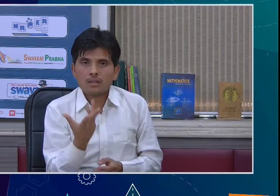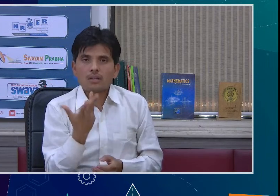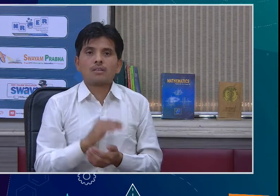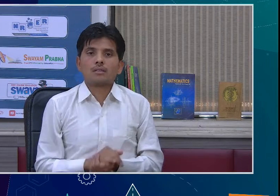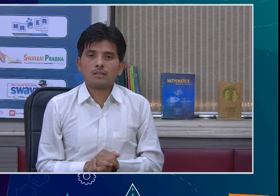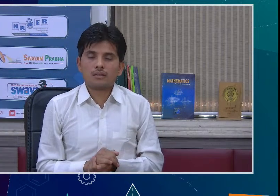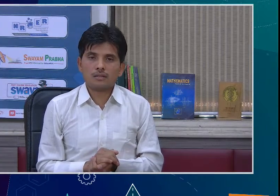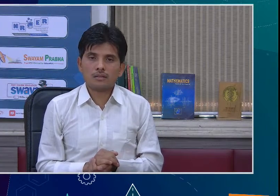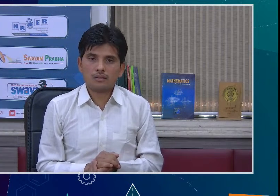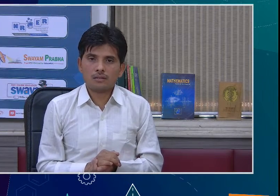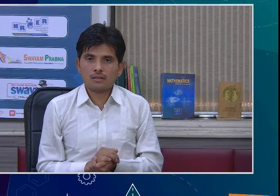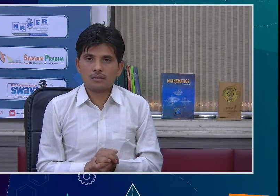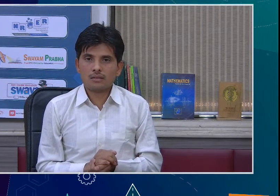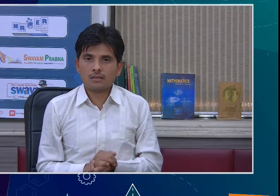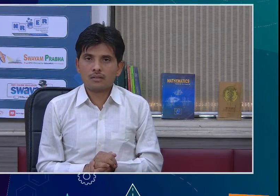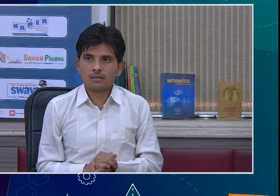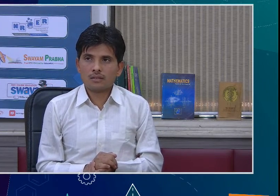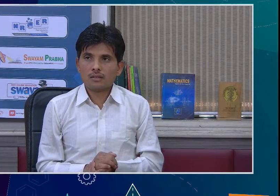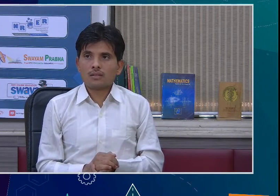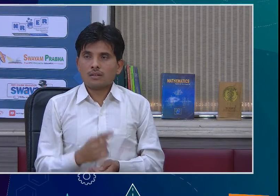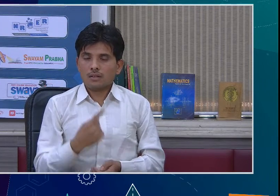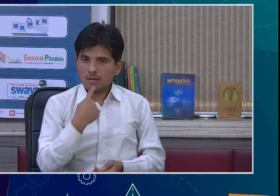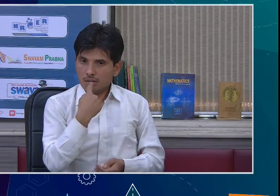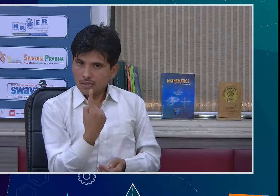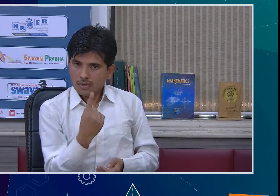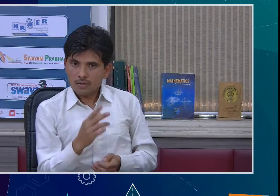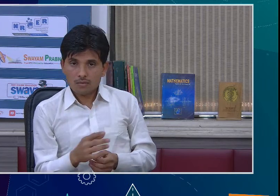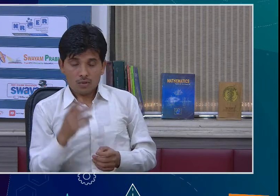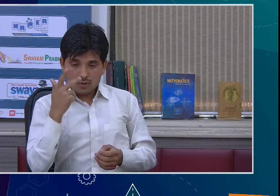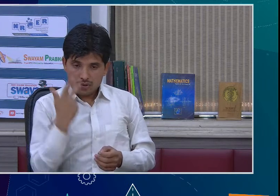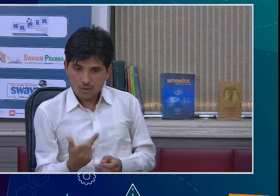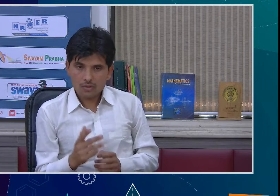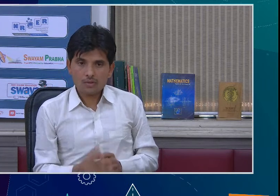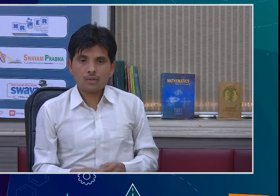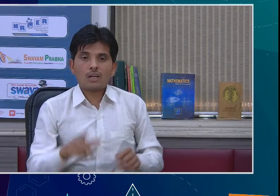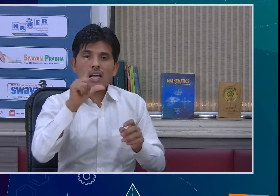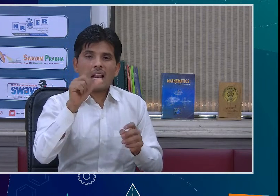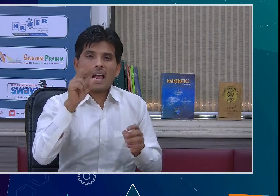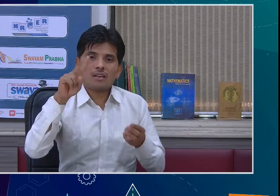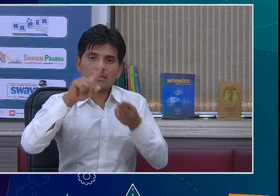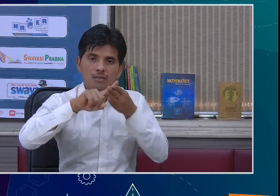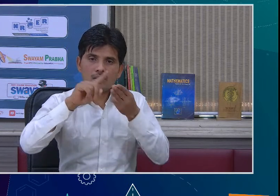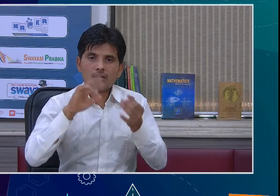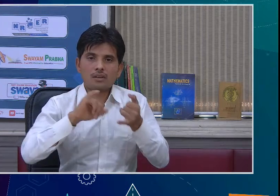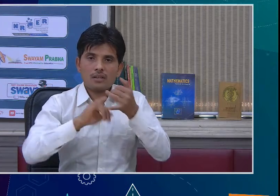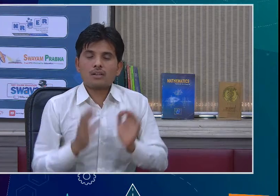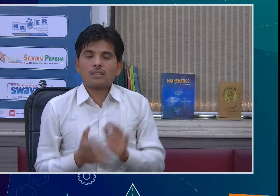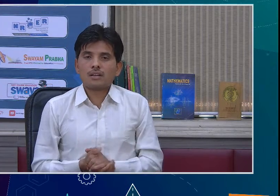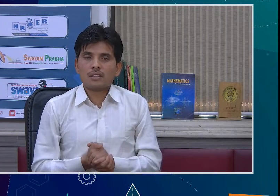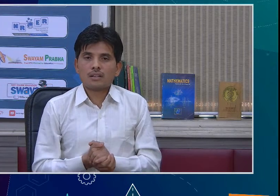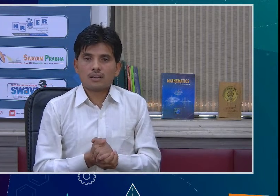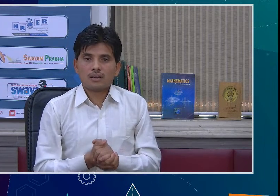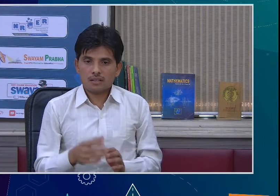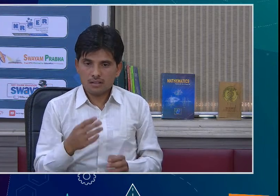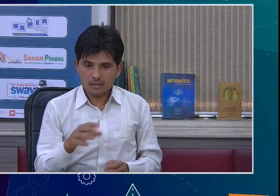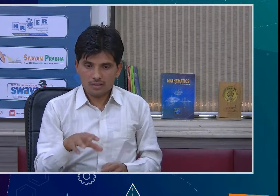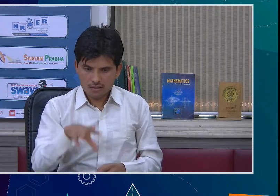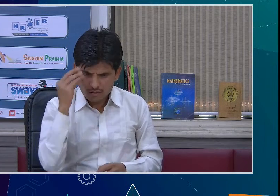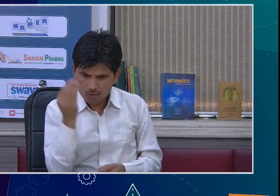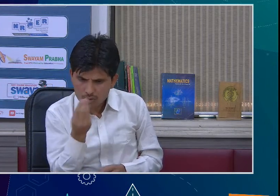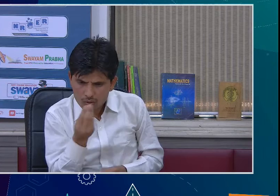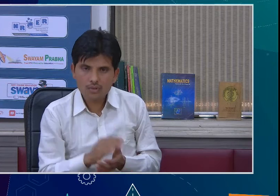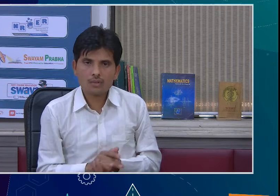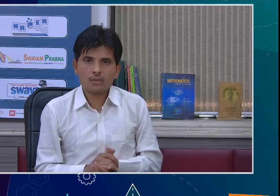of water, and it is so spatial because life exists here. Let's learn something